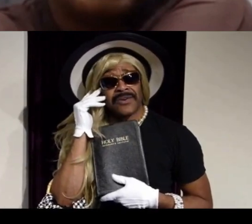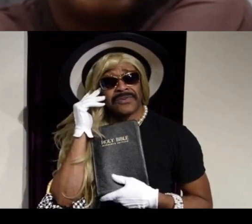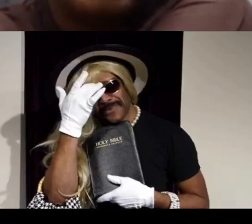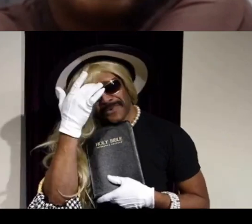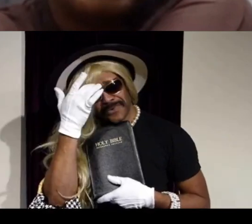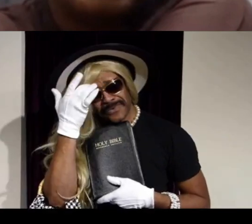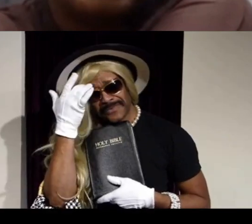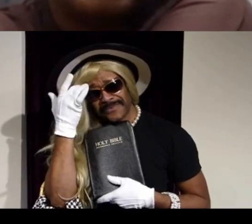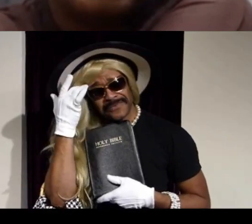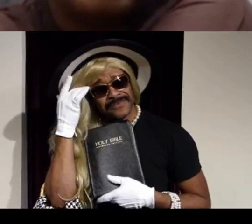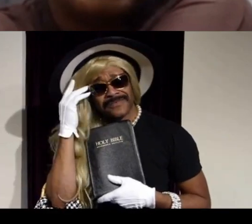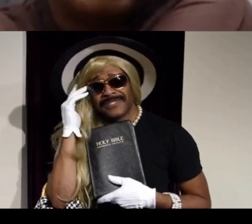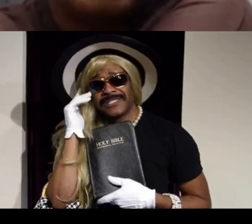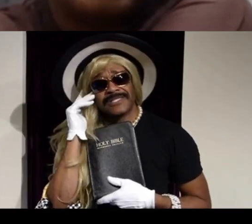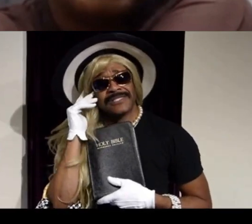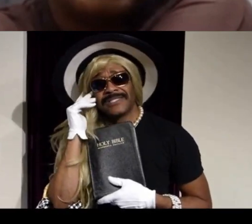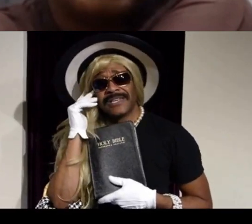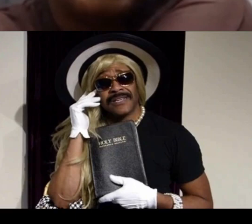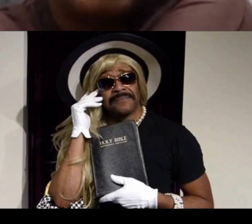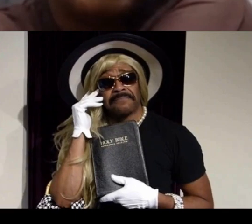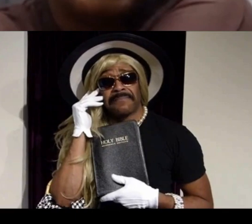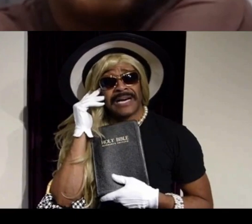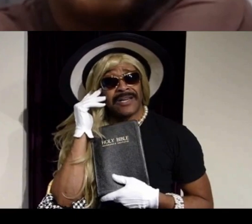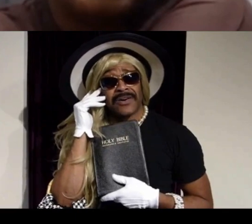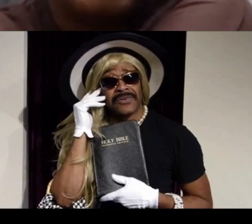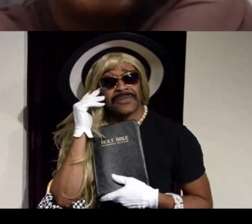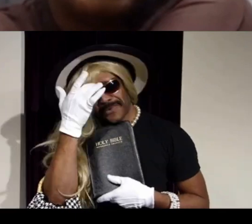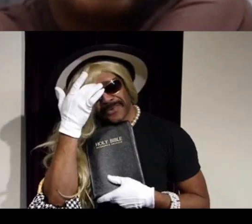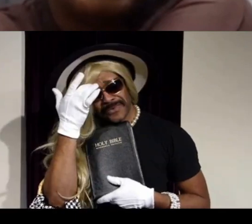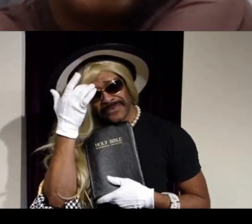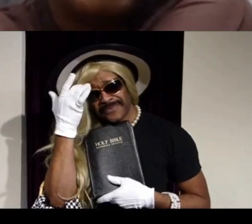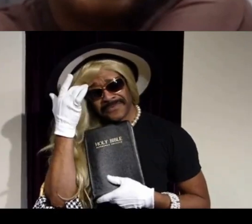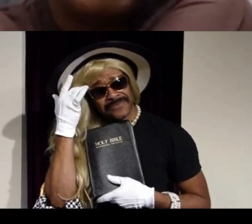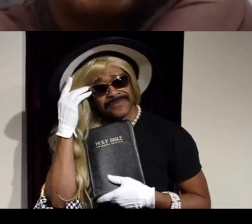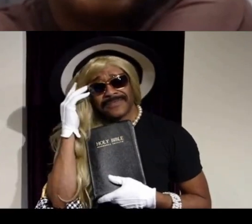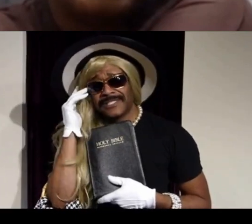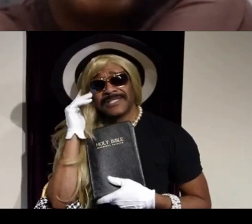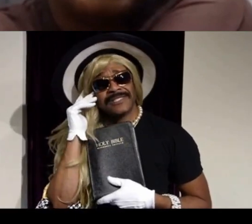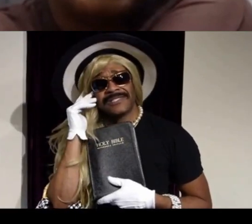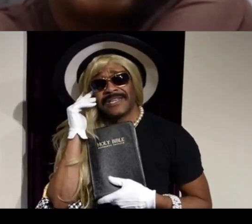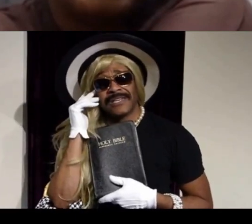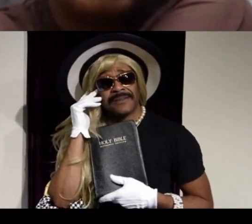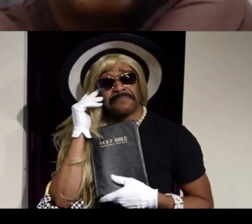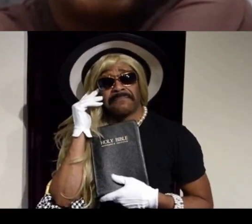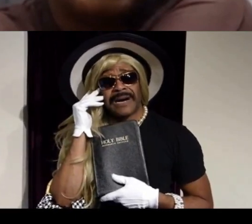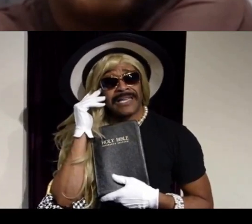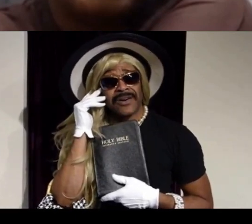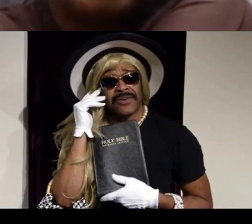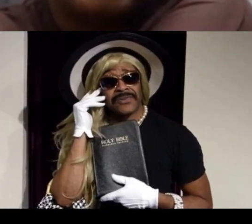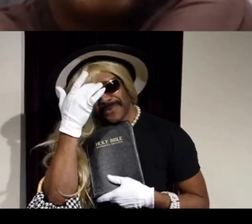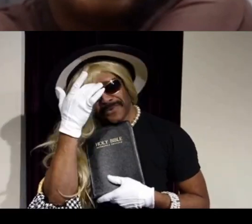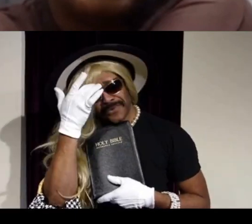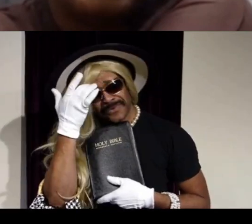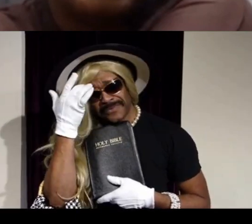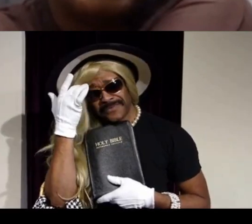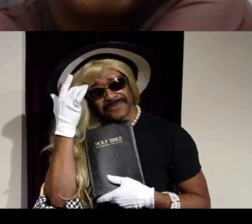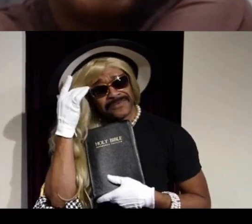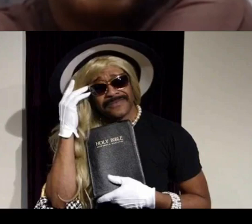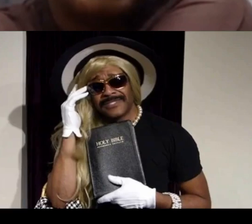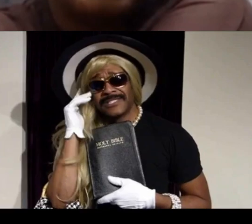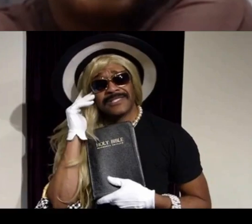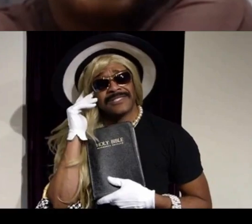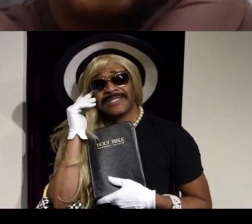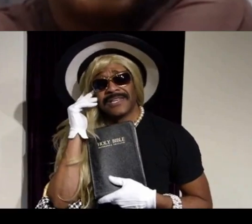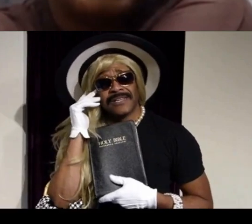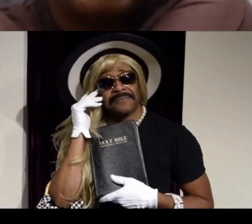DM, you just proved his point that you're dirty. You're dirty, So what was your point of telling us